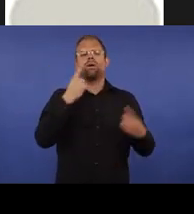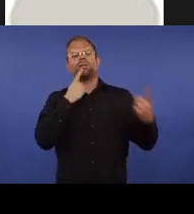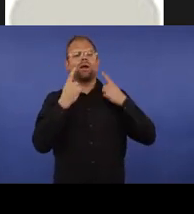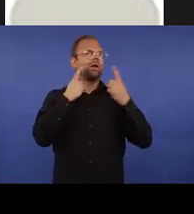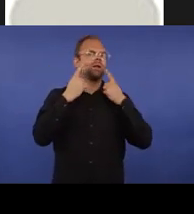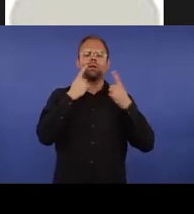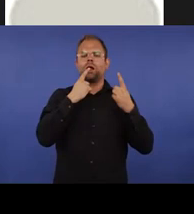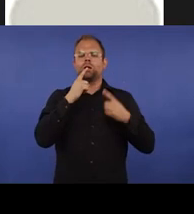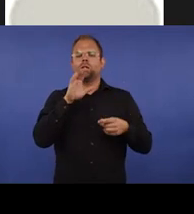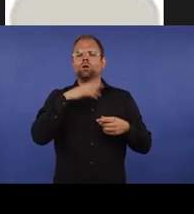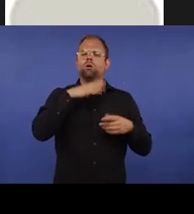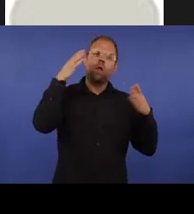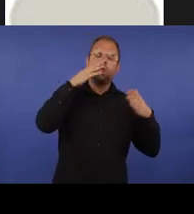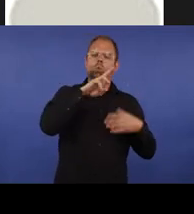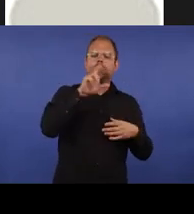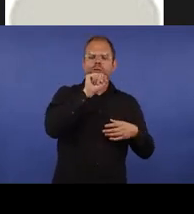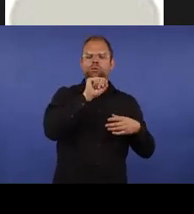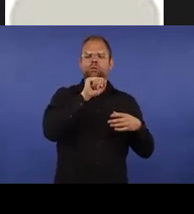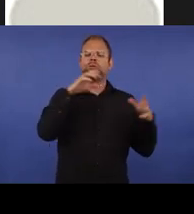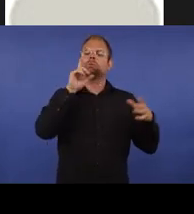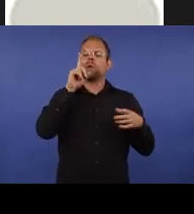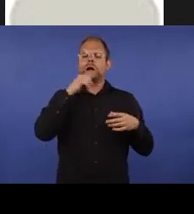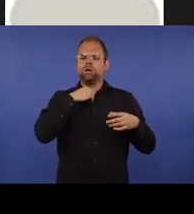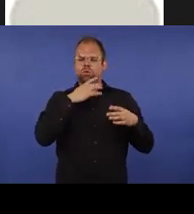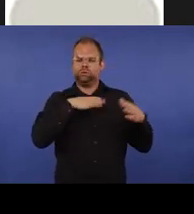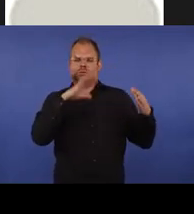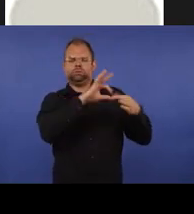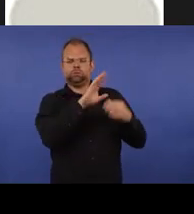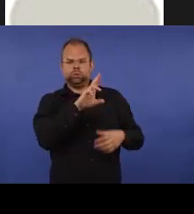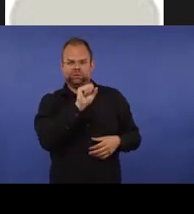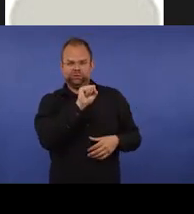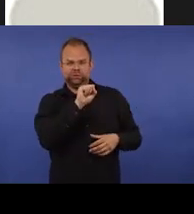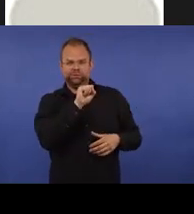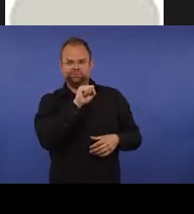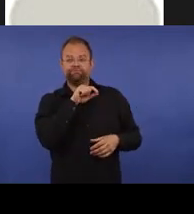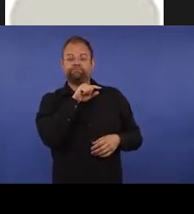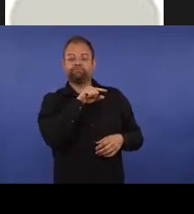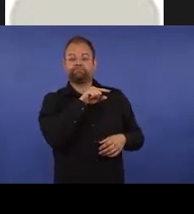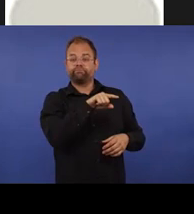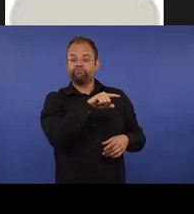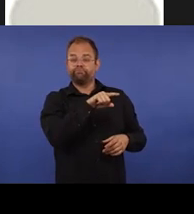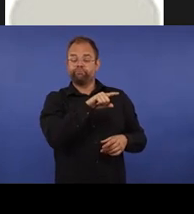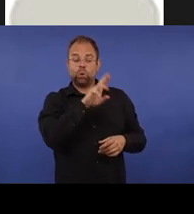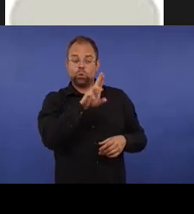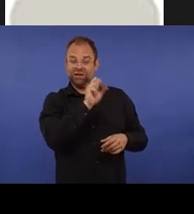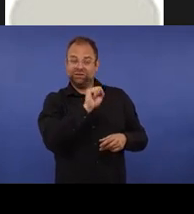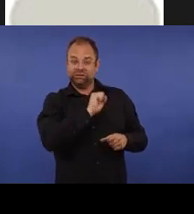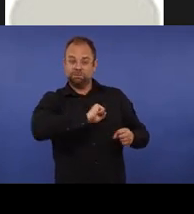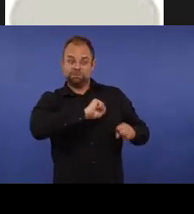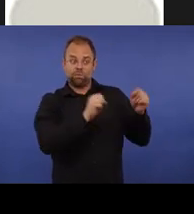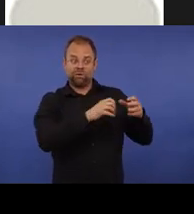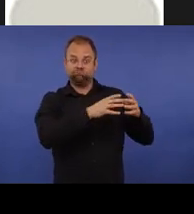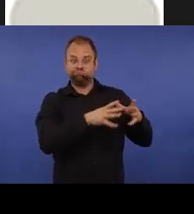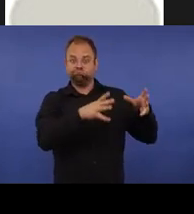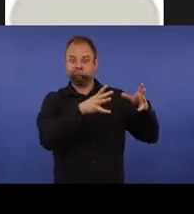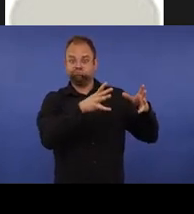connections with members in our elected representative bodies at the national and state level. And that has been one